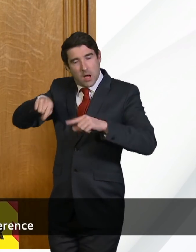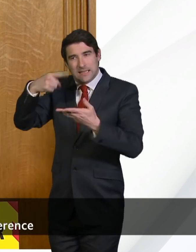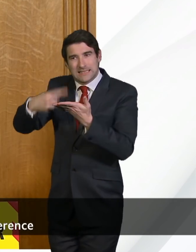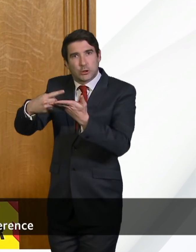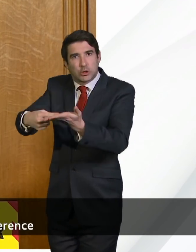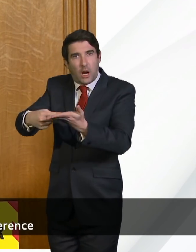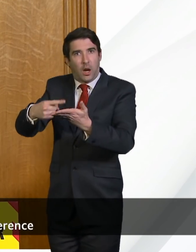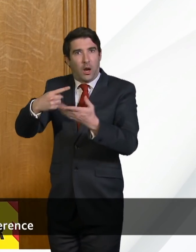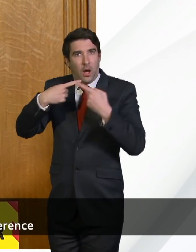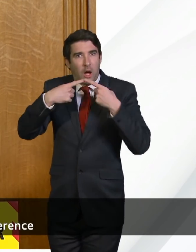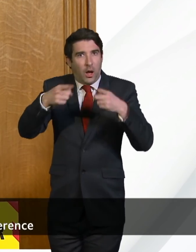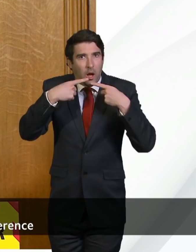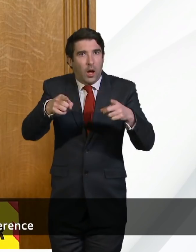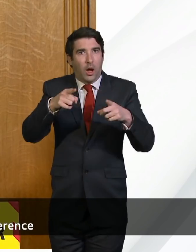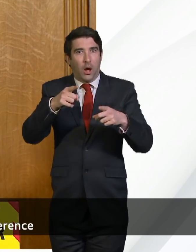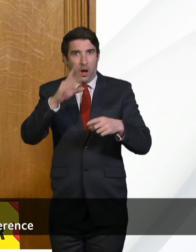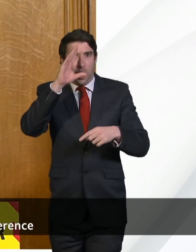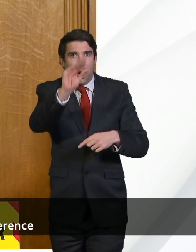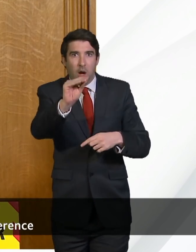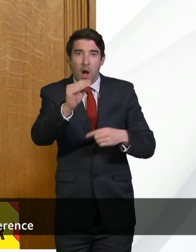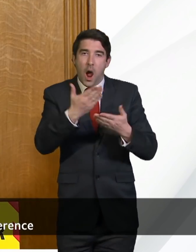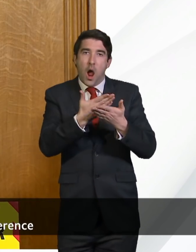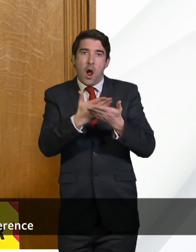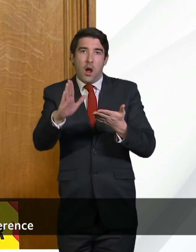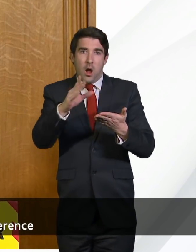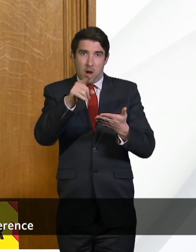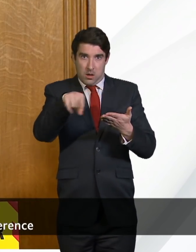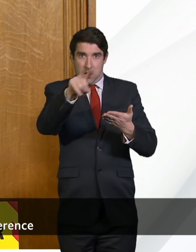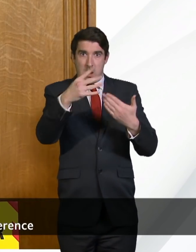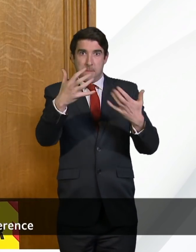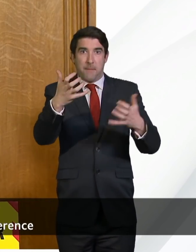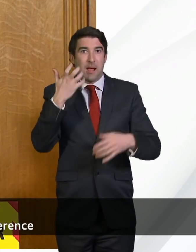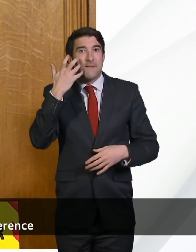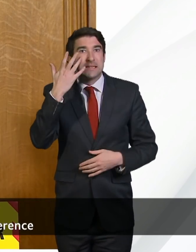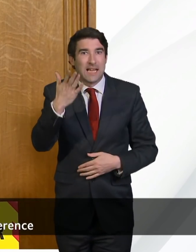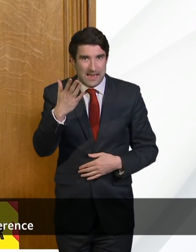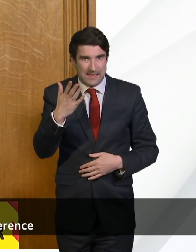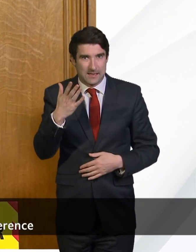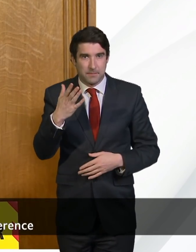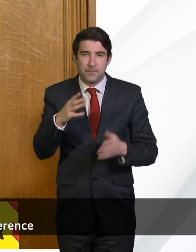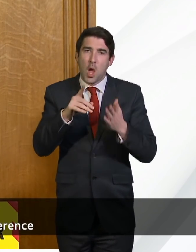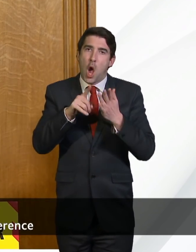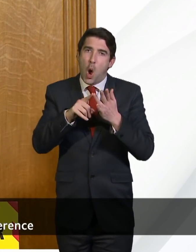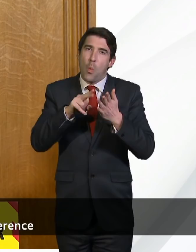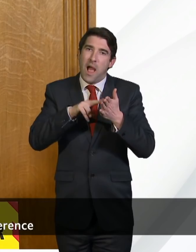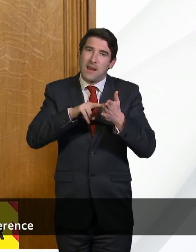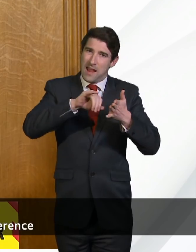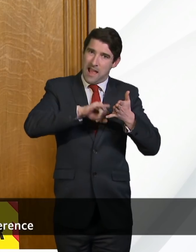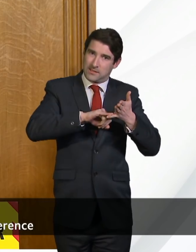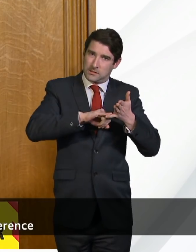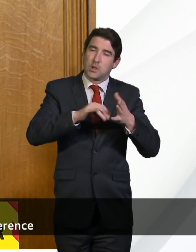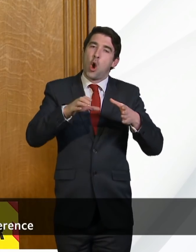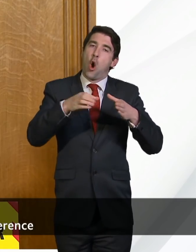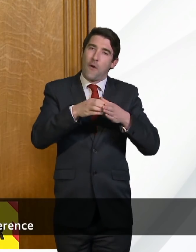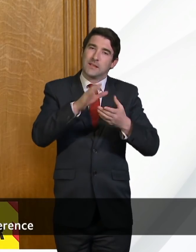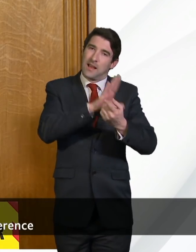steady, it's a very stable way of collecting the data. ONS data collects a much, and those NHS